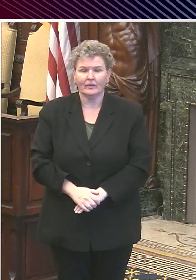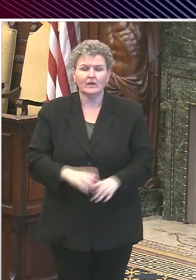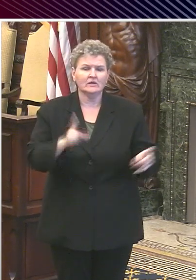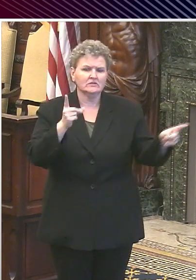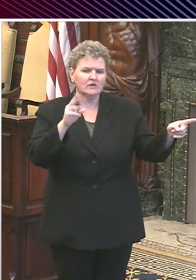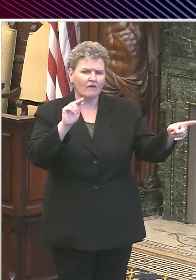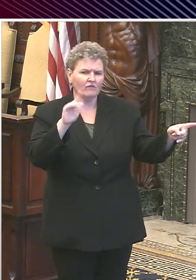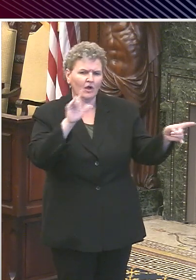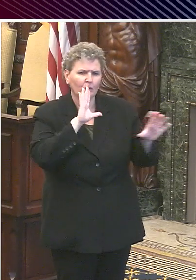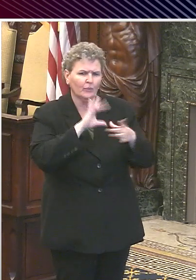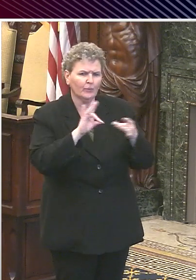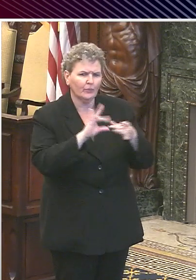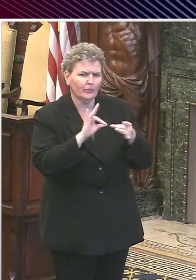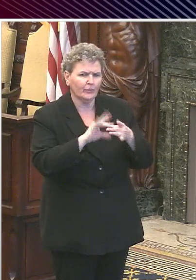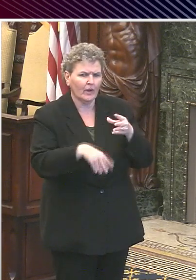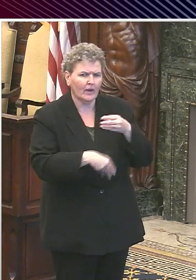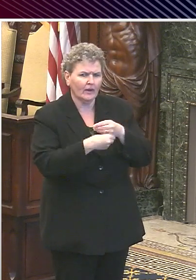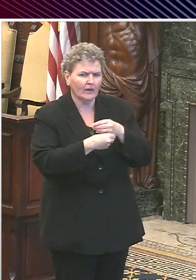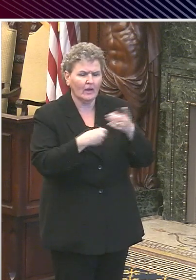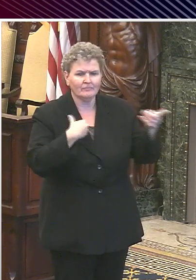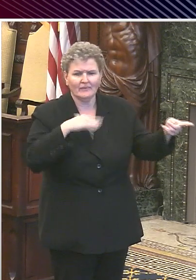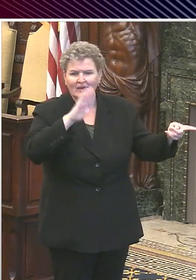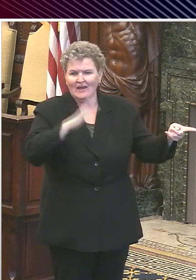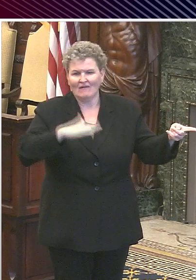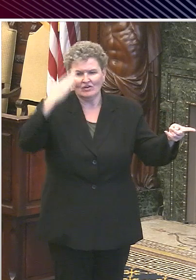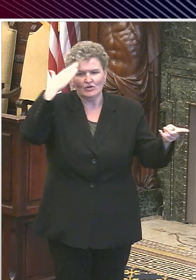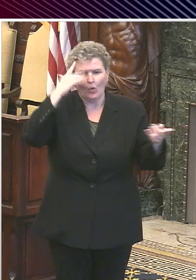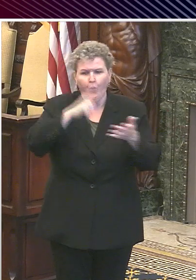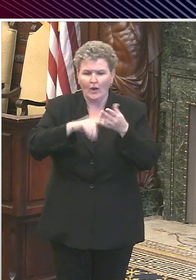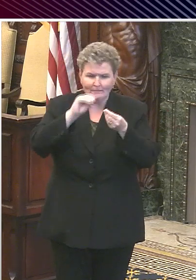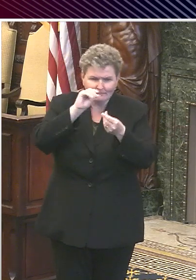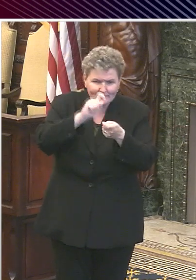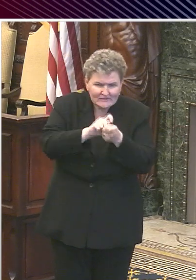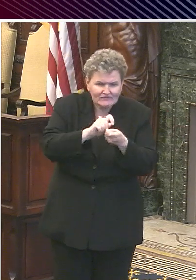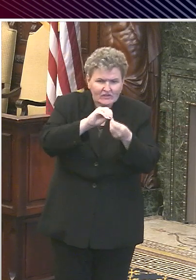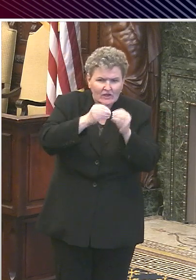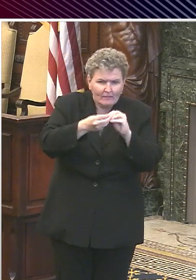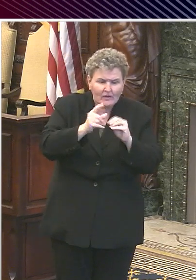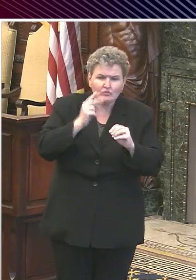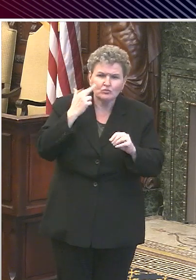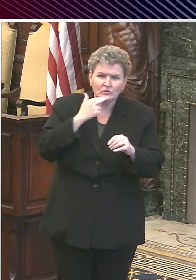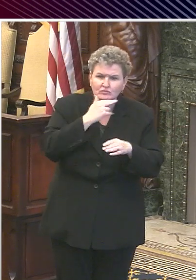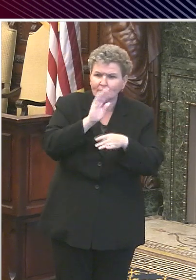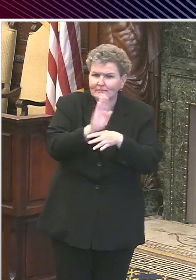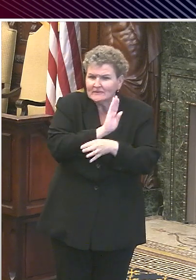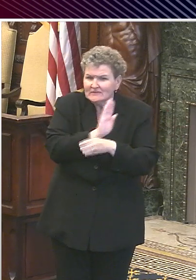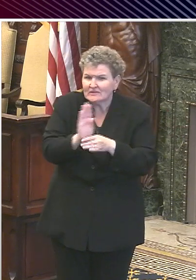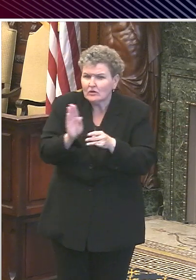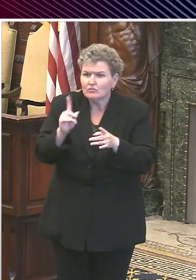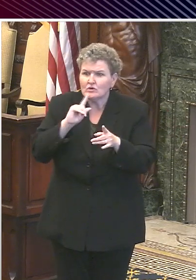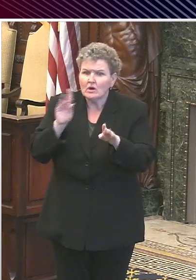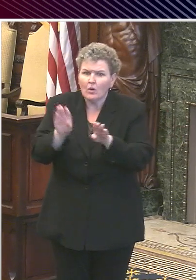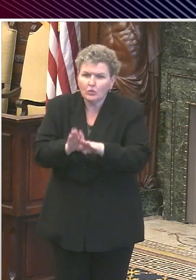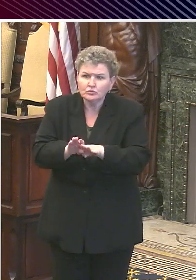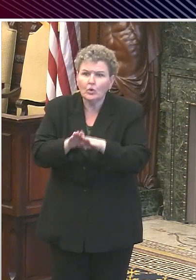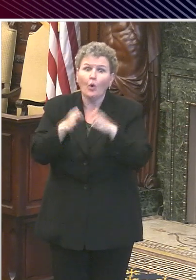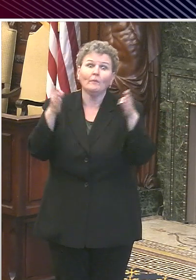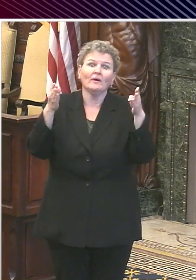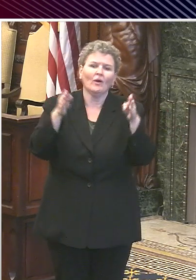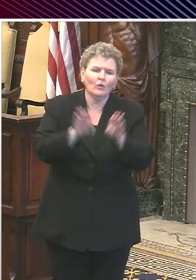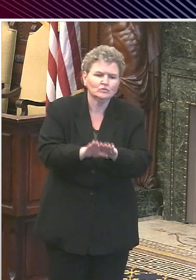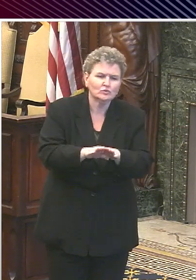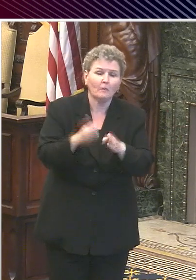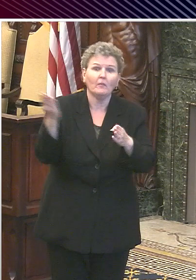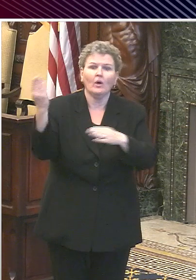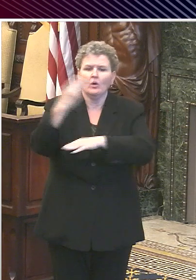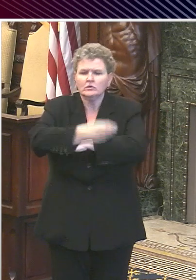ever know that number because the restaurant industry, restaurant business is always high risk. There are restaurants that close all the time because they simply fail to make it as a